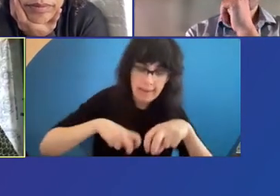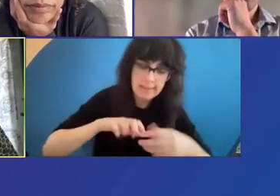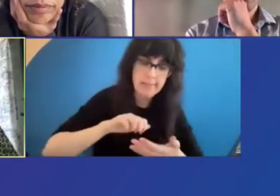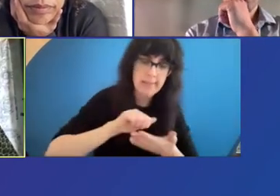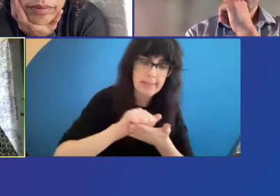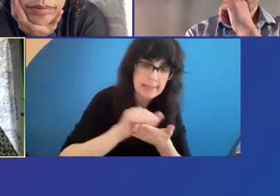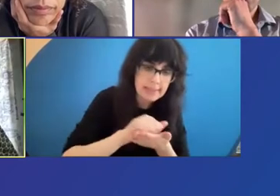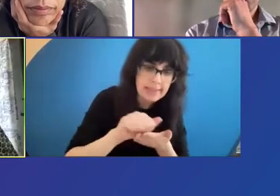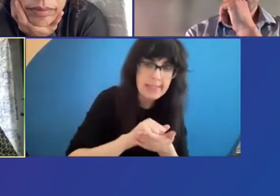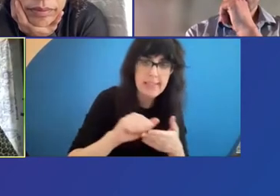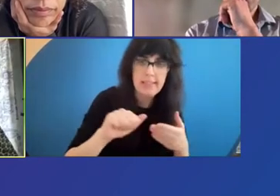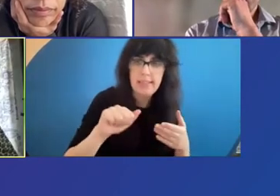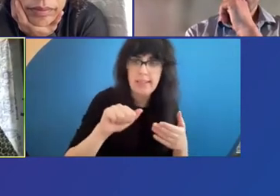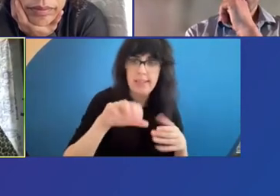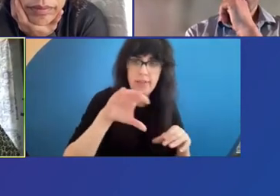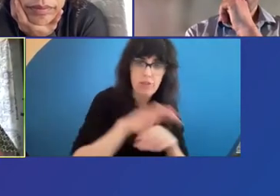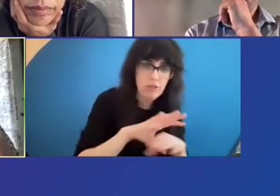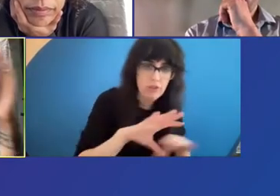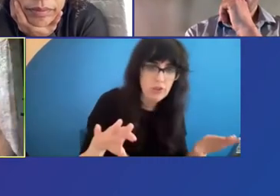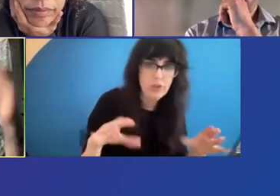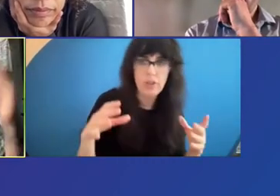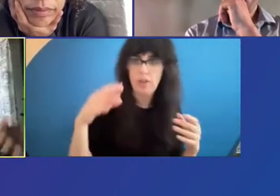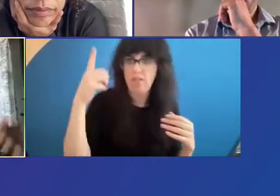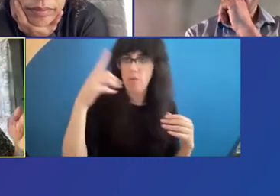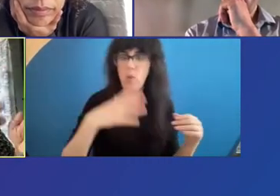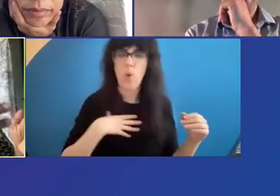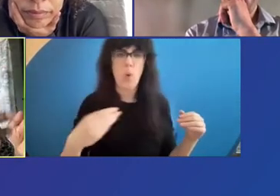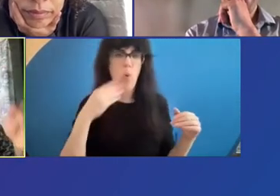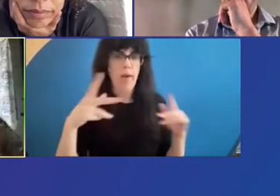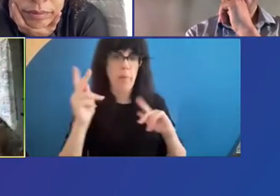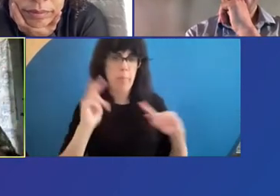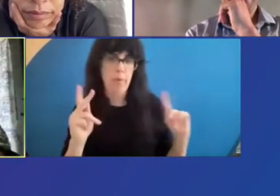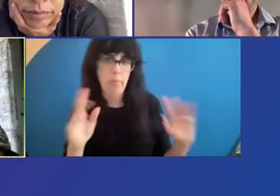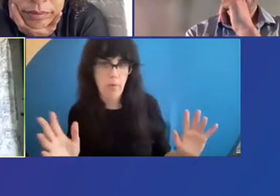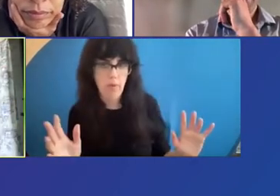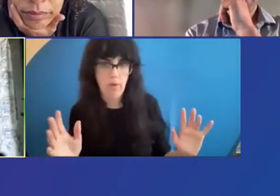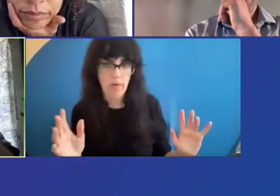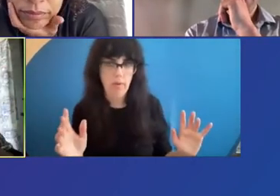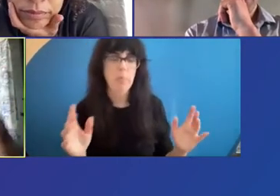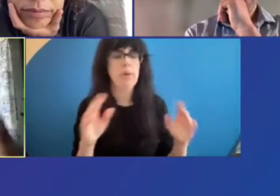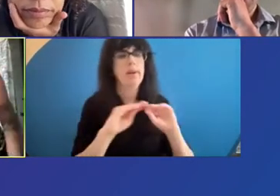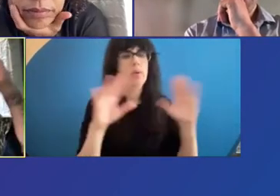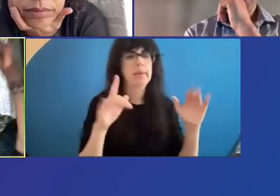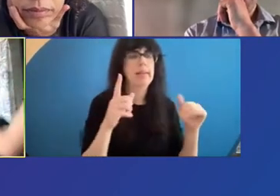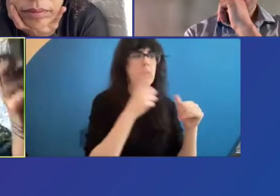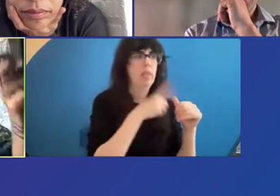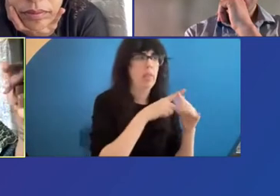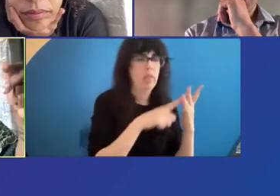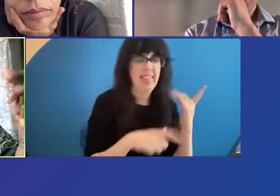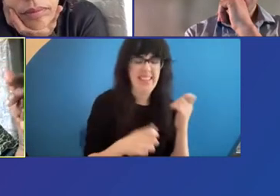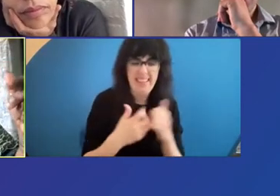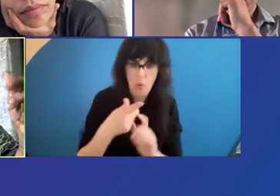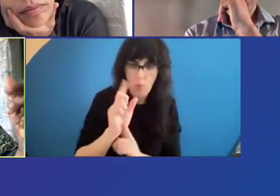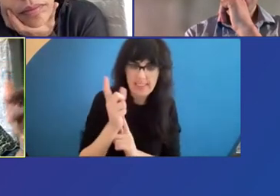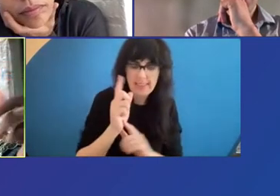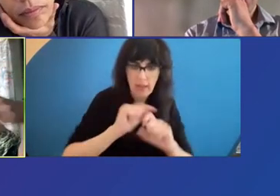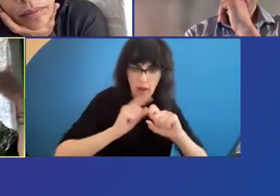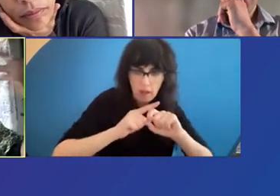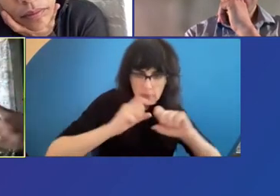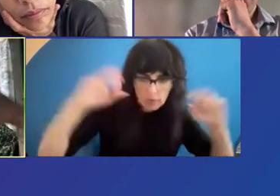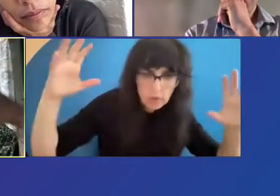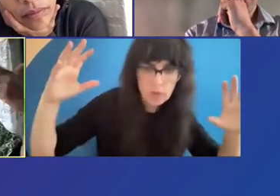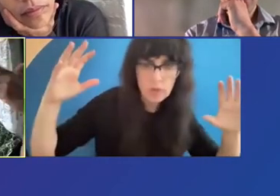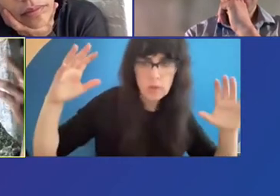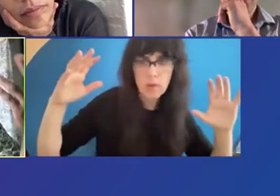that for some white folks. Like, it was clear about, like, oh, this is this, boom, in the second, right, that